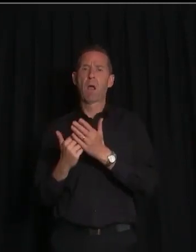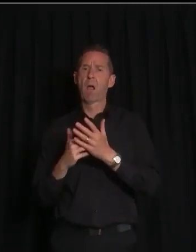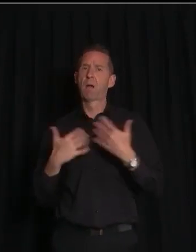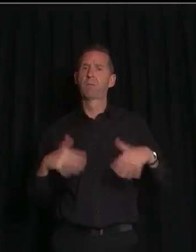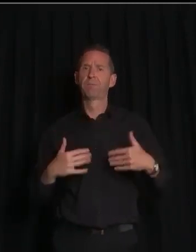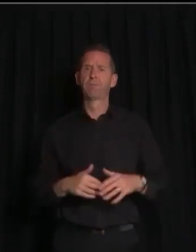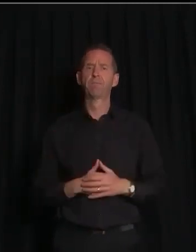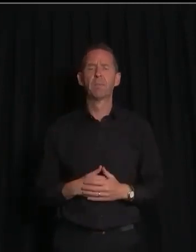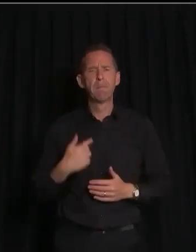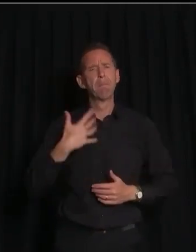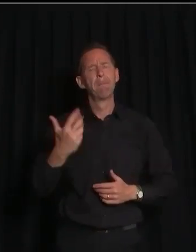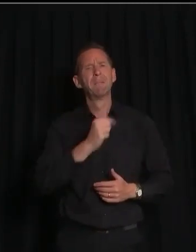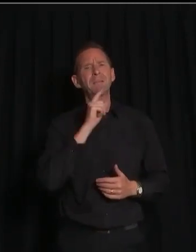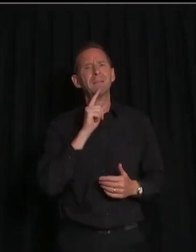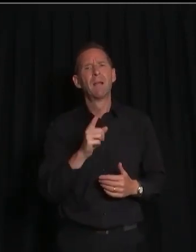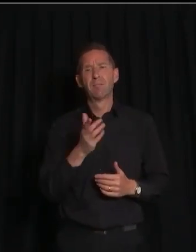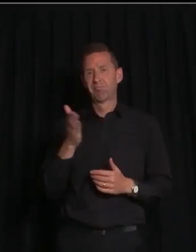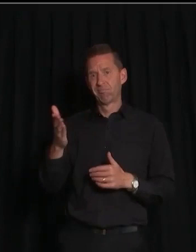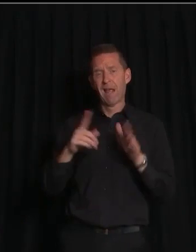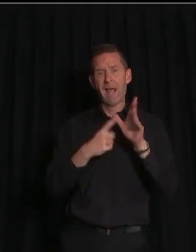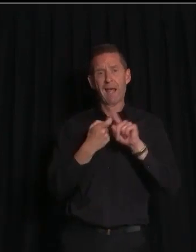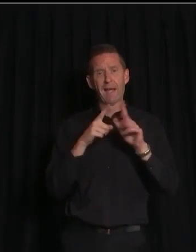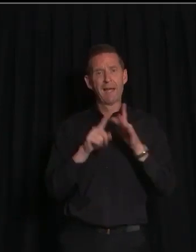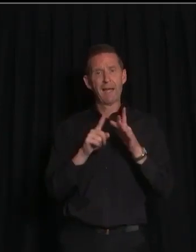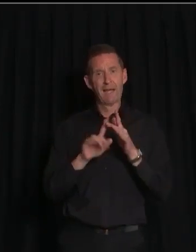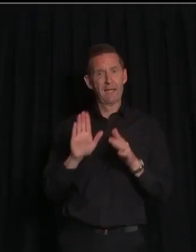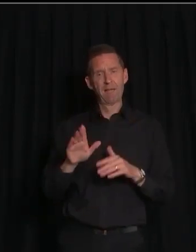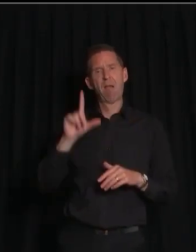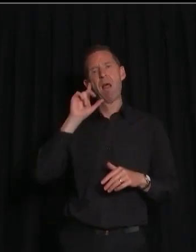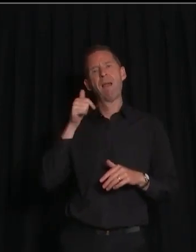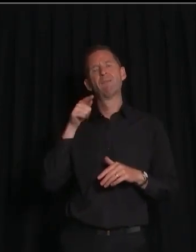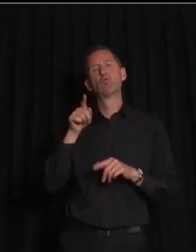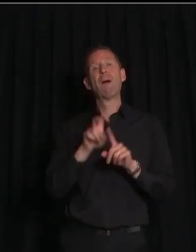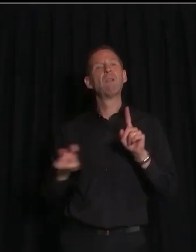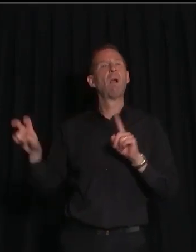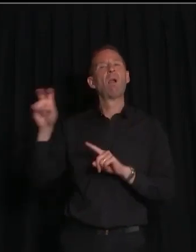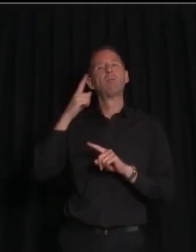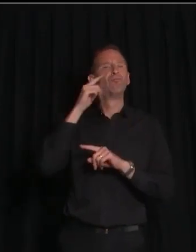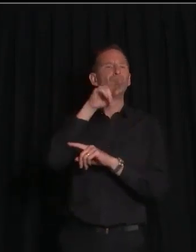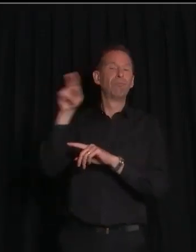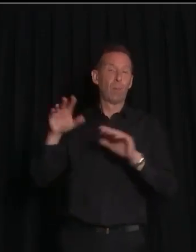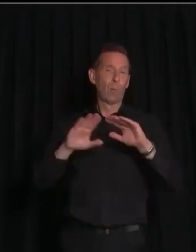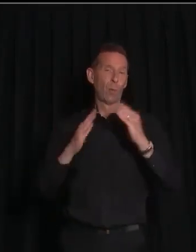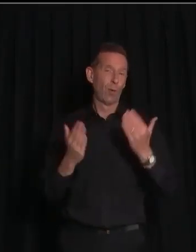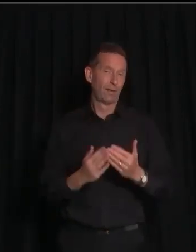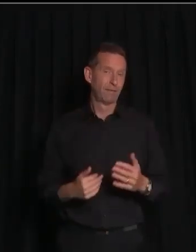And I have to say that Aki's hobby is traveling and exploring the world.